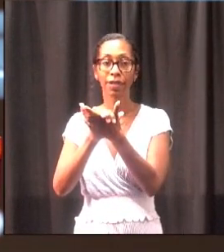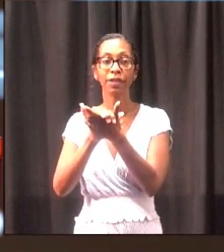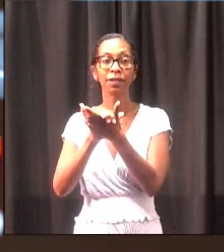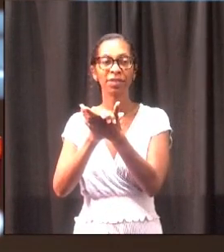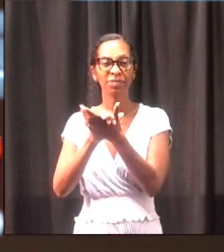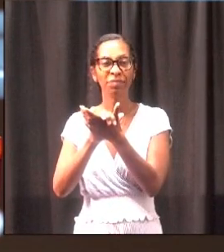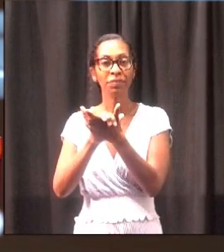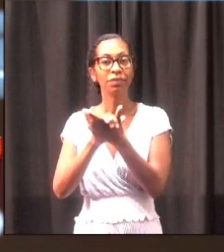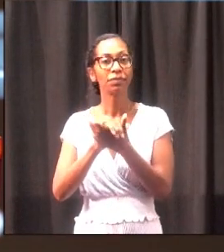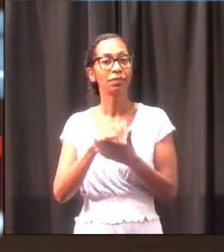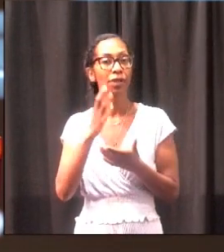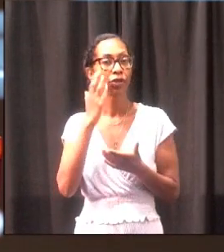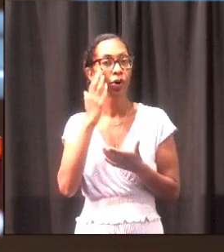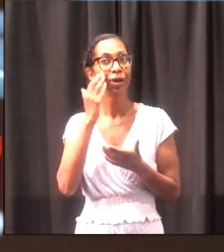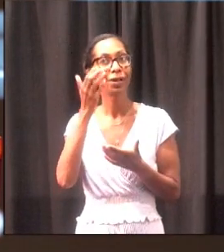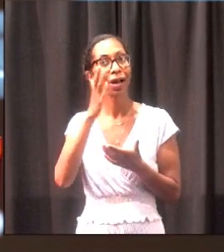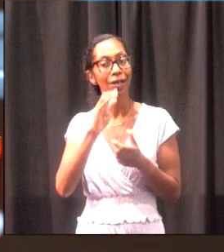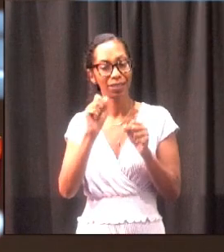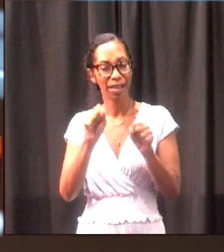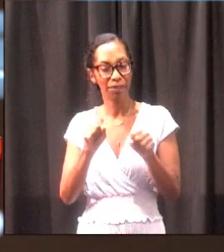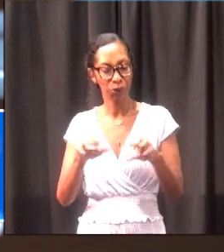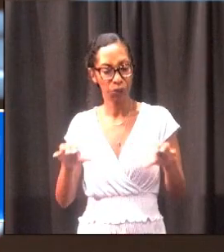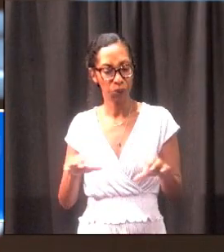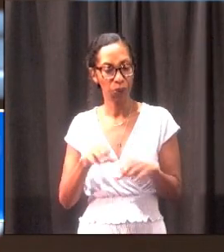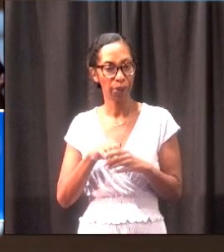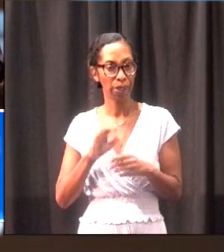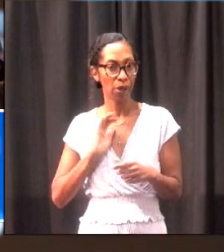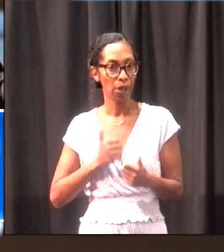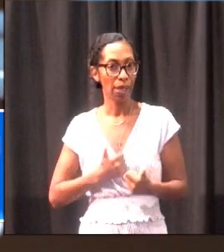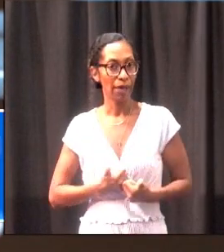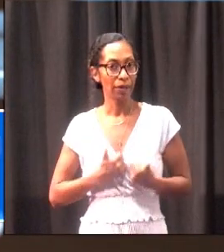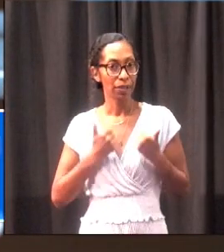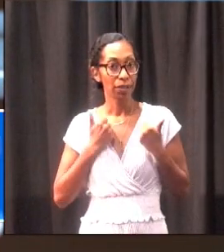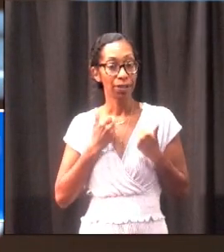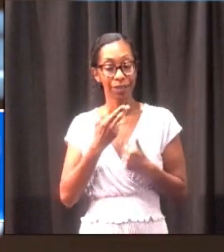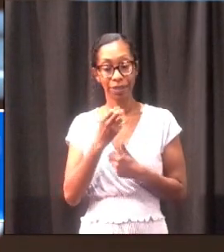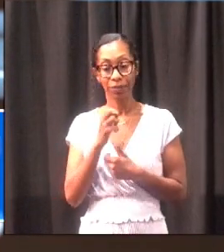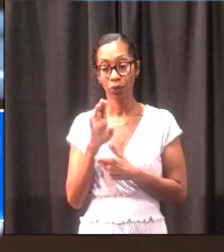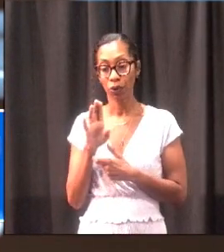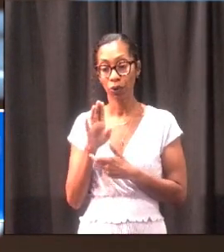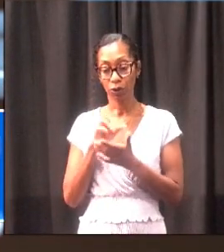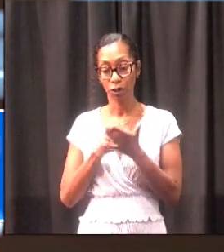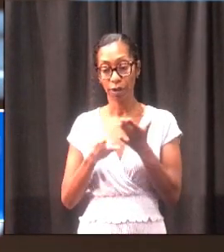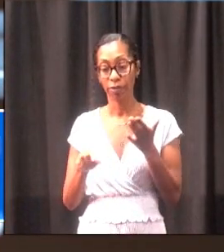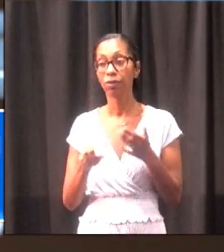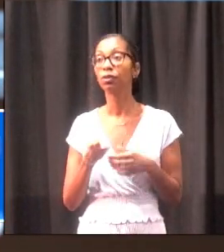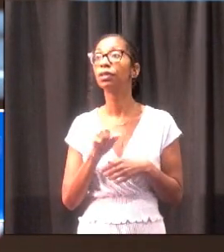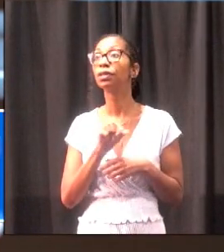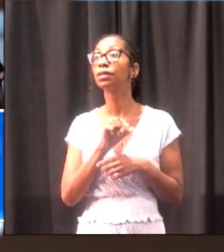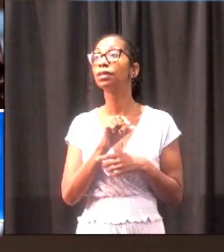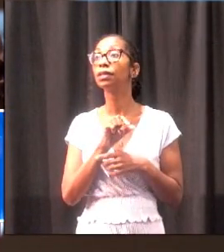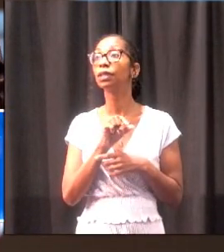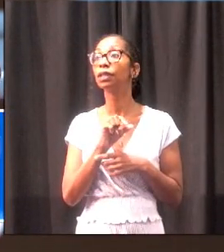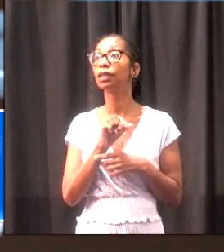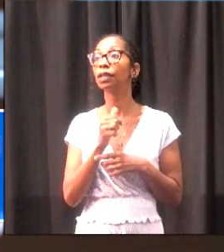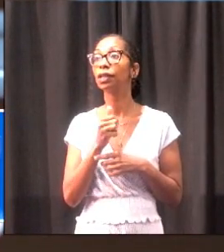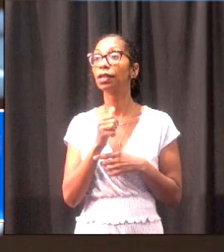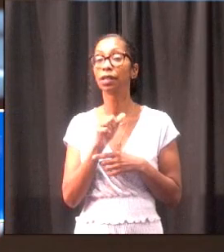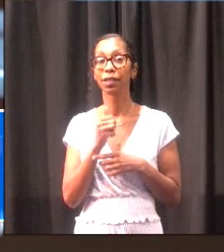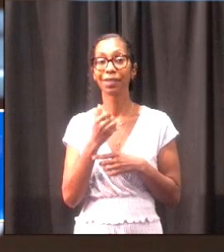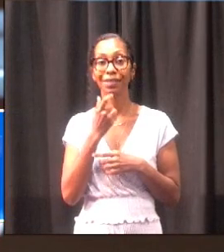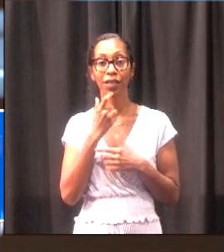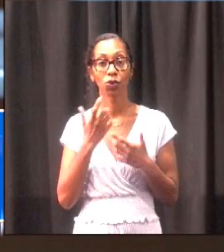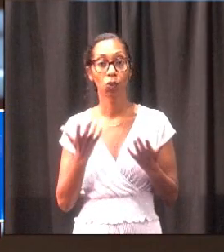able to do in our lives. Hebrews chapter 10, verse 23 says, "Let us hold fast the confession of our hope without